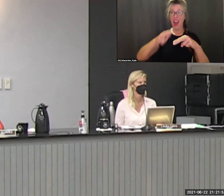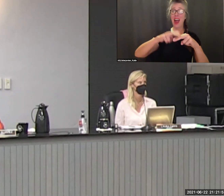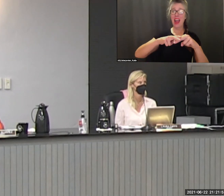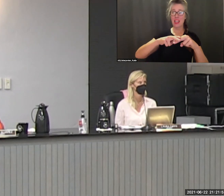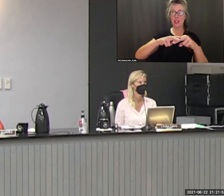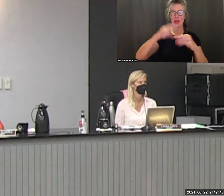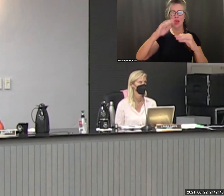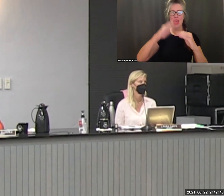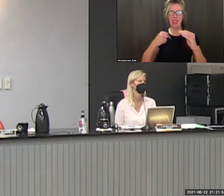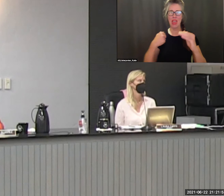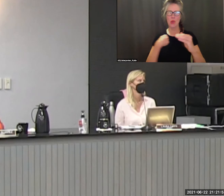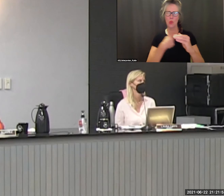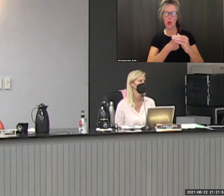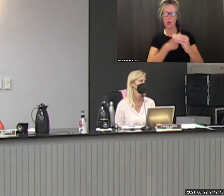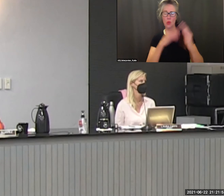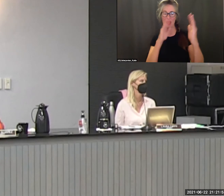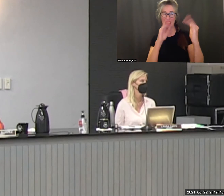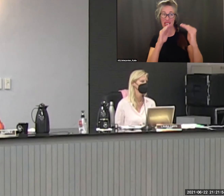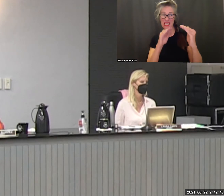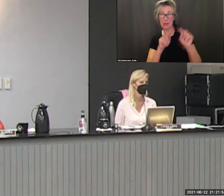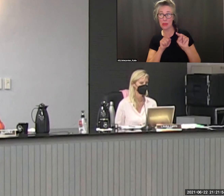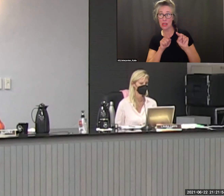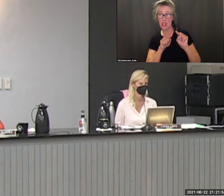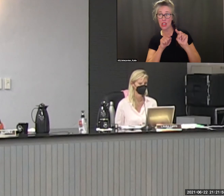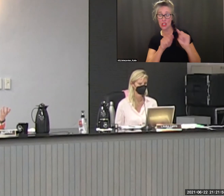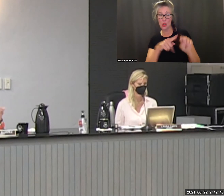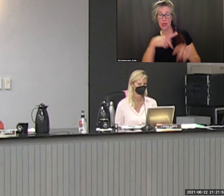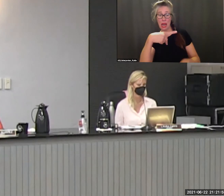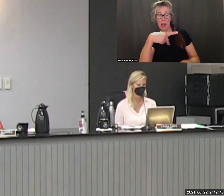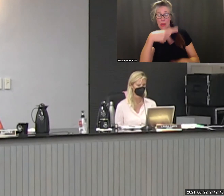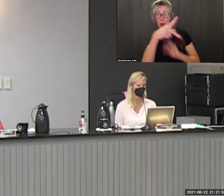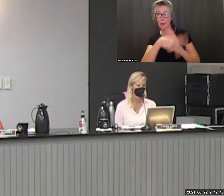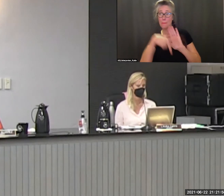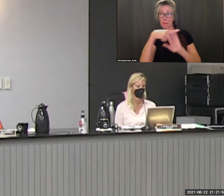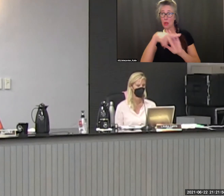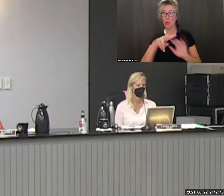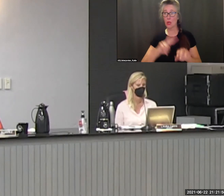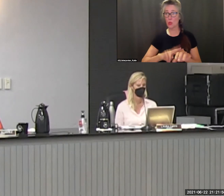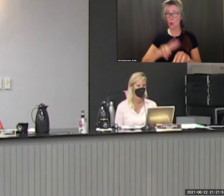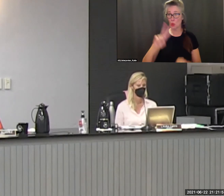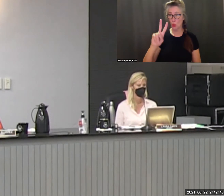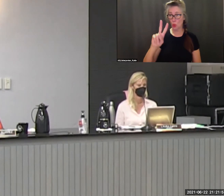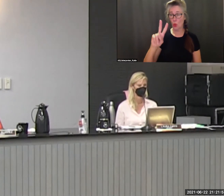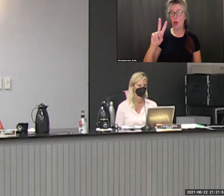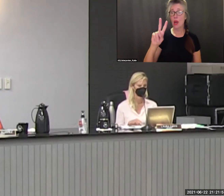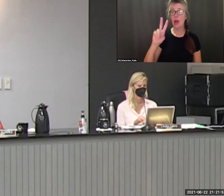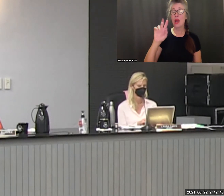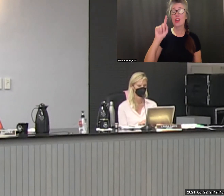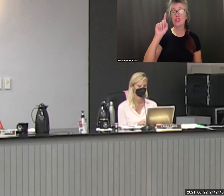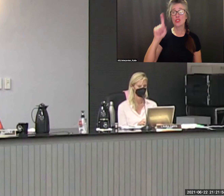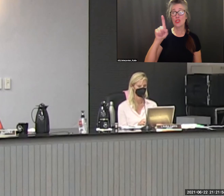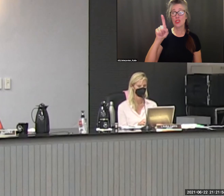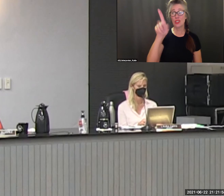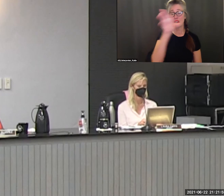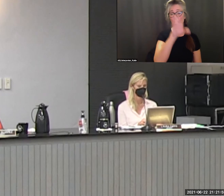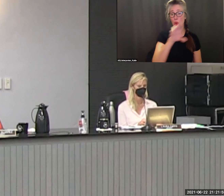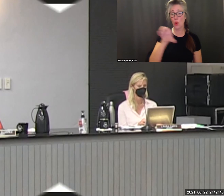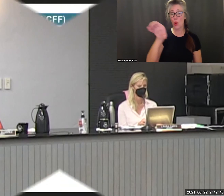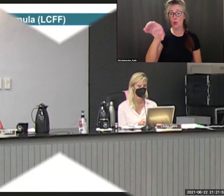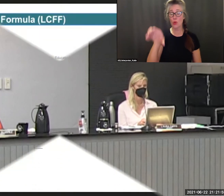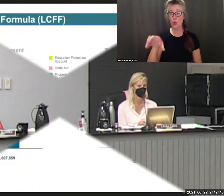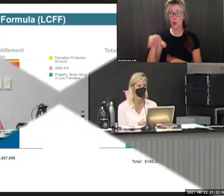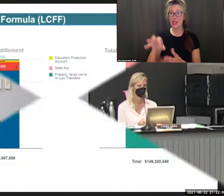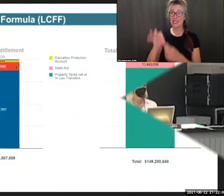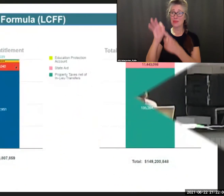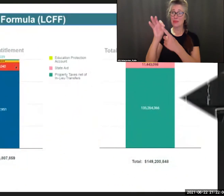was estimated at P2 or period 2, that those should go into a special reserve fund